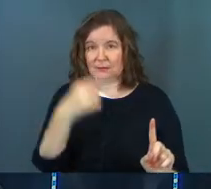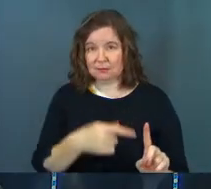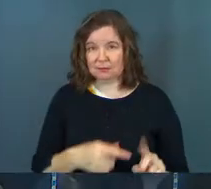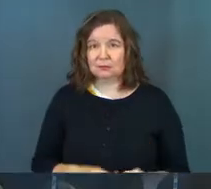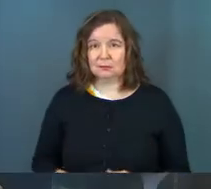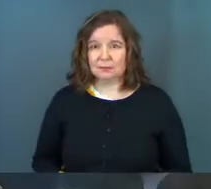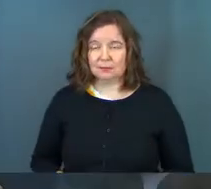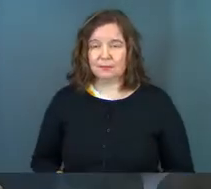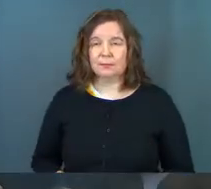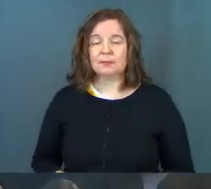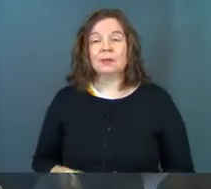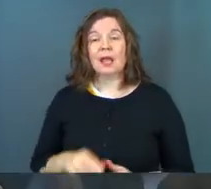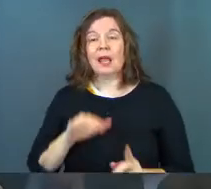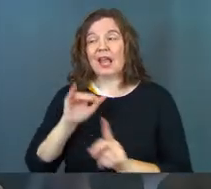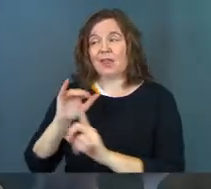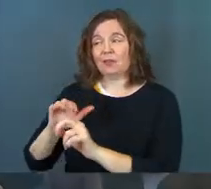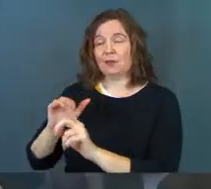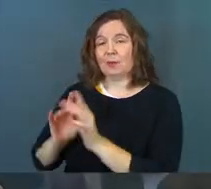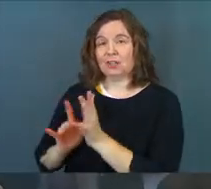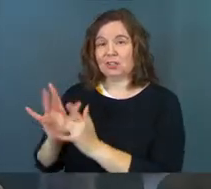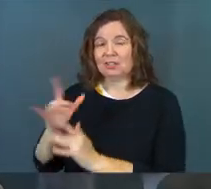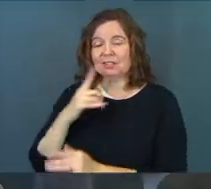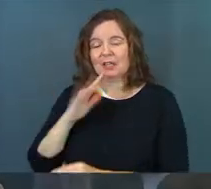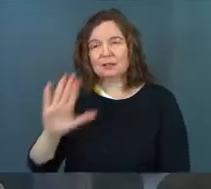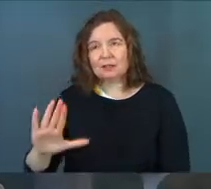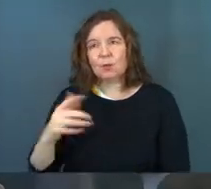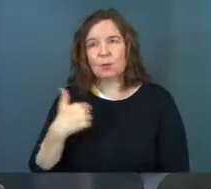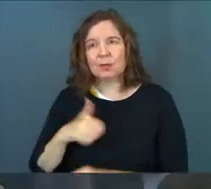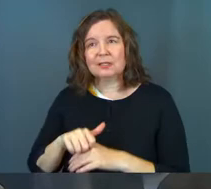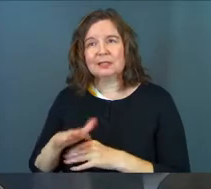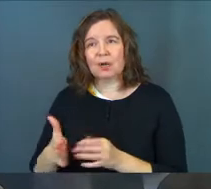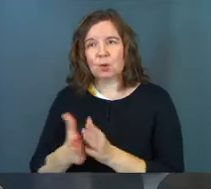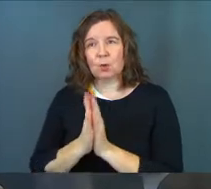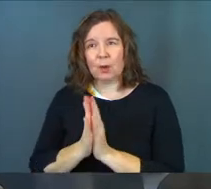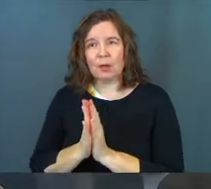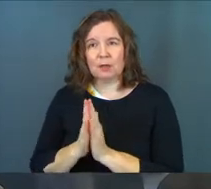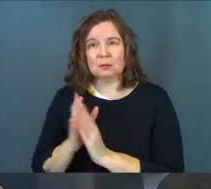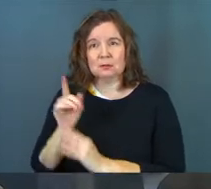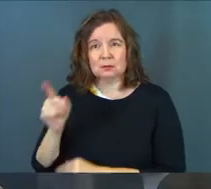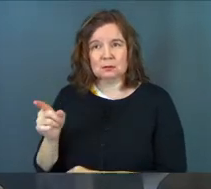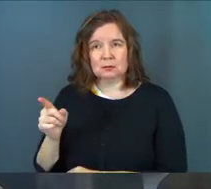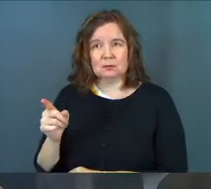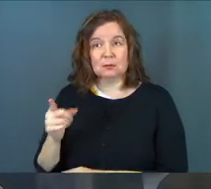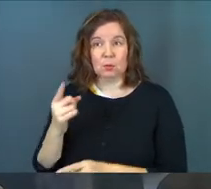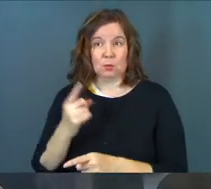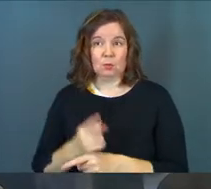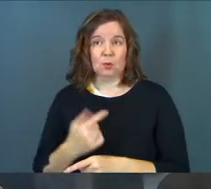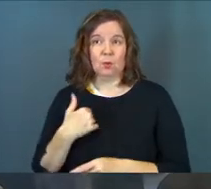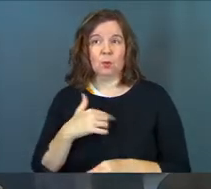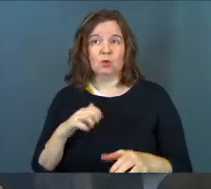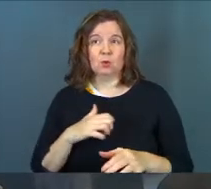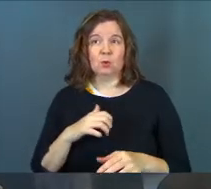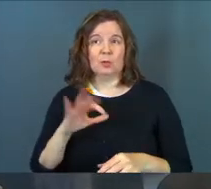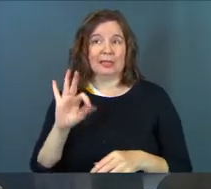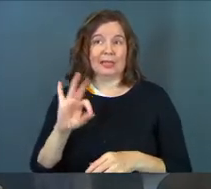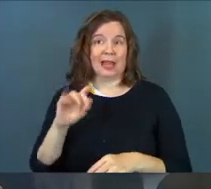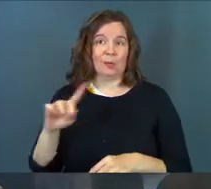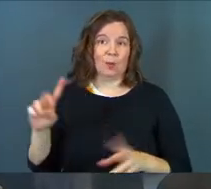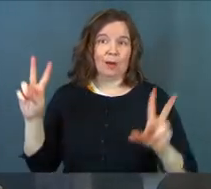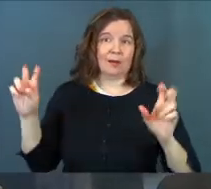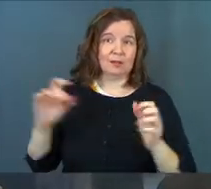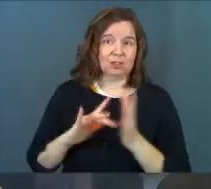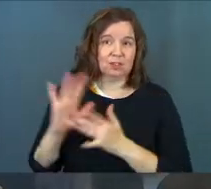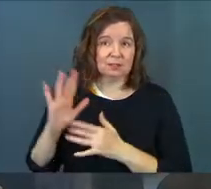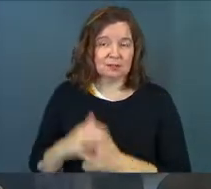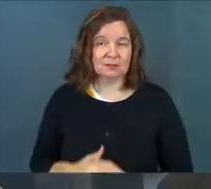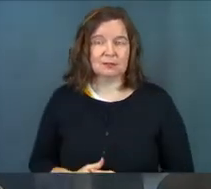sick. And they're reminding Jesus, they're saying, listen, we're sending a request to you, right? We're doing the 911,